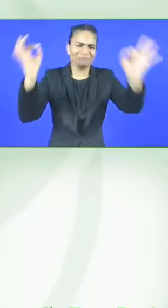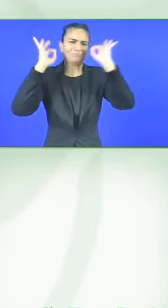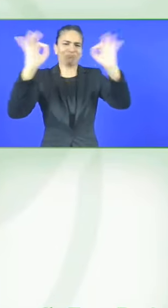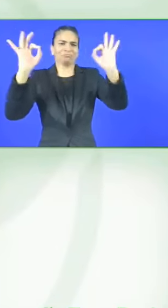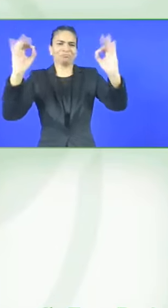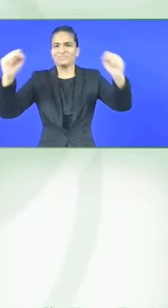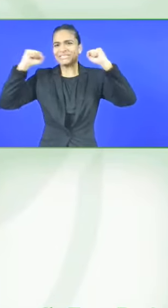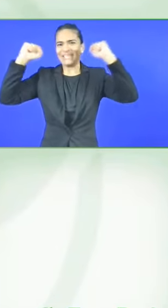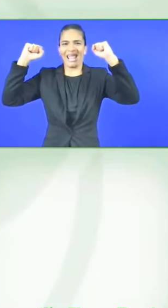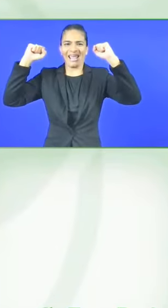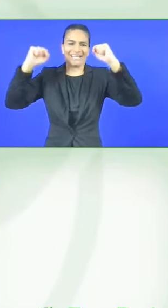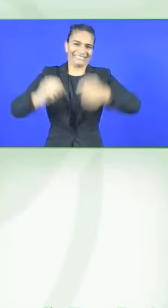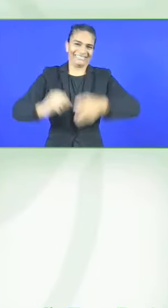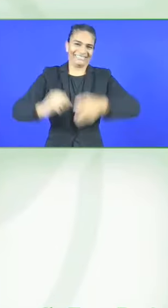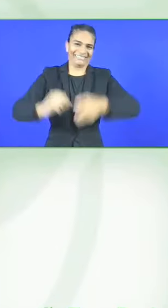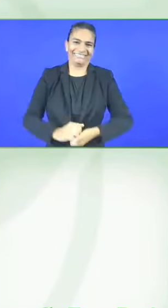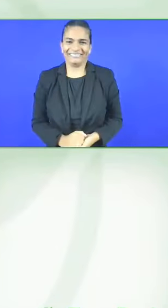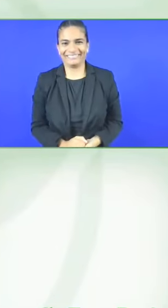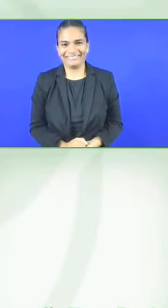I'll see you in my new outfit.